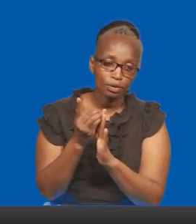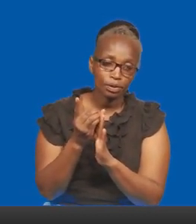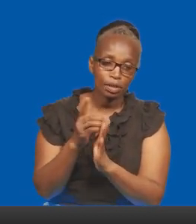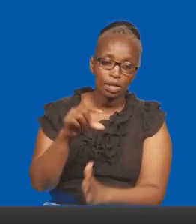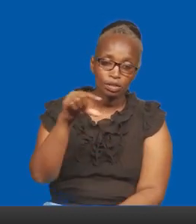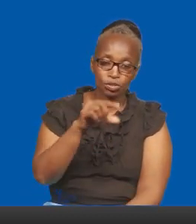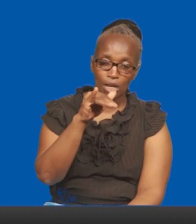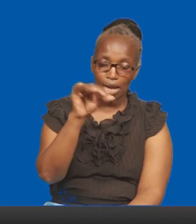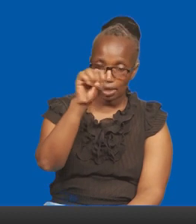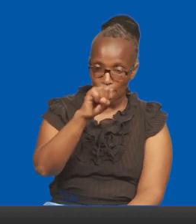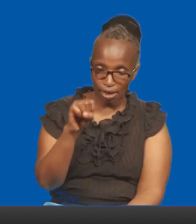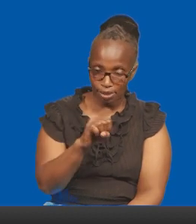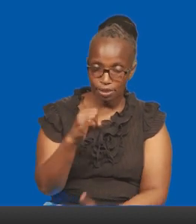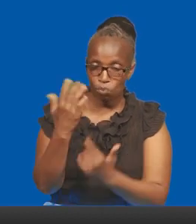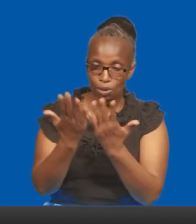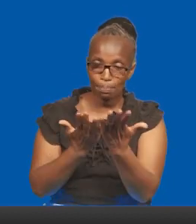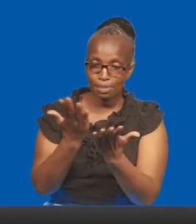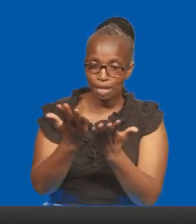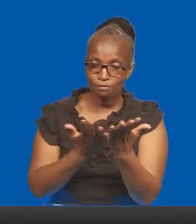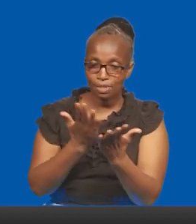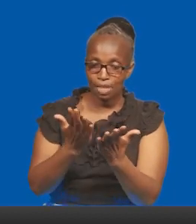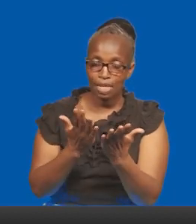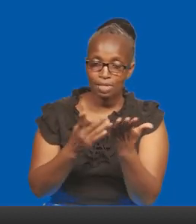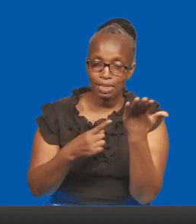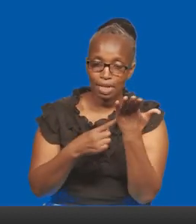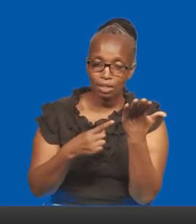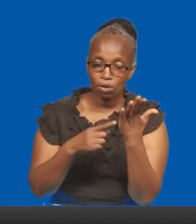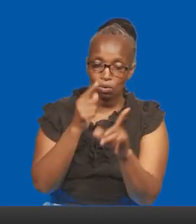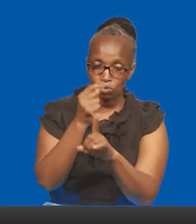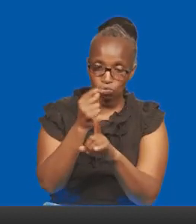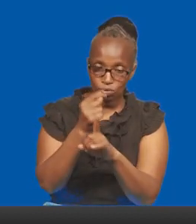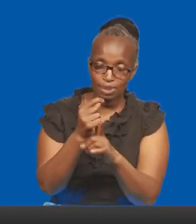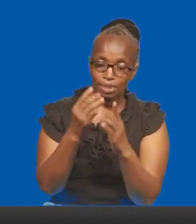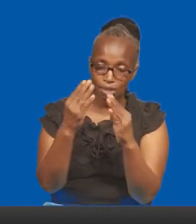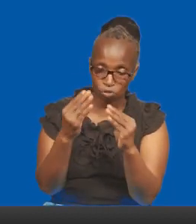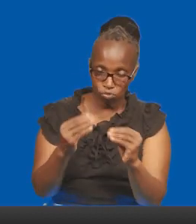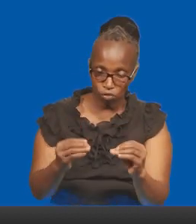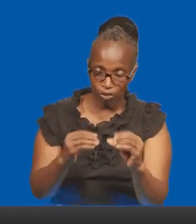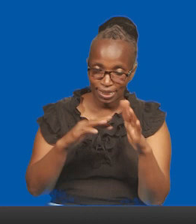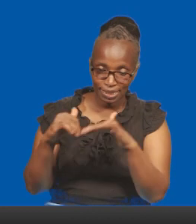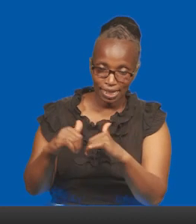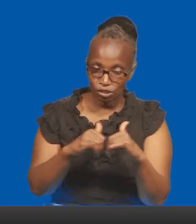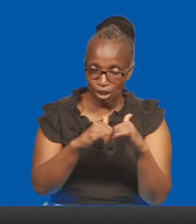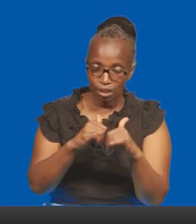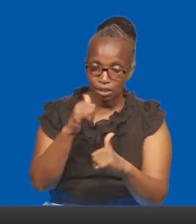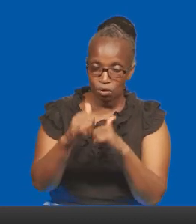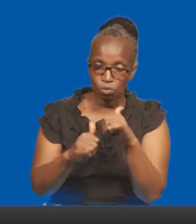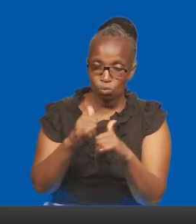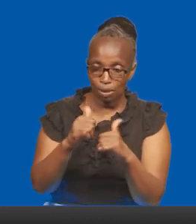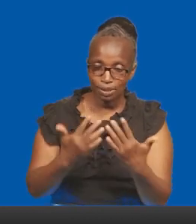GIS serves as a powerful technological tool in addressing the